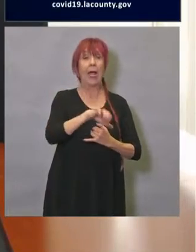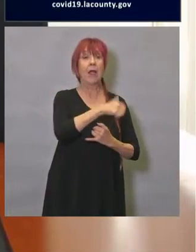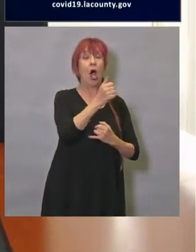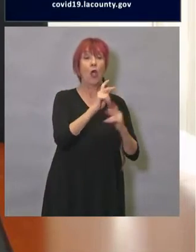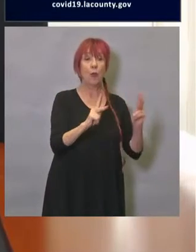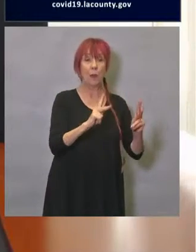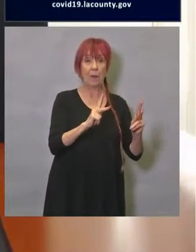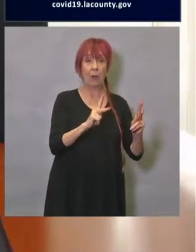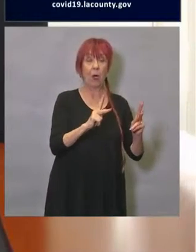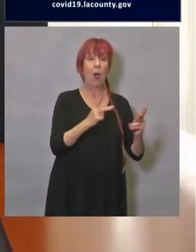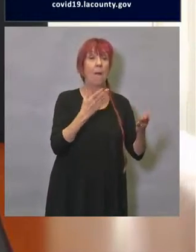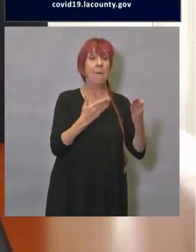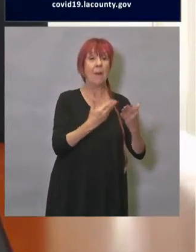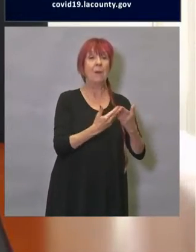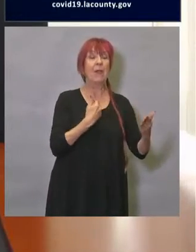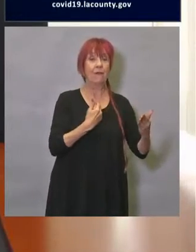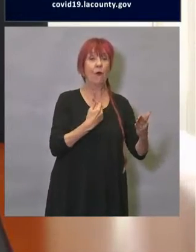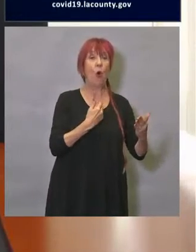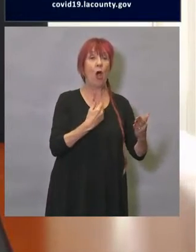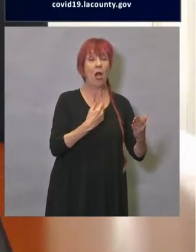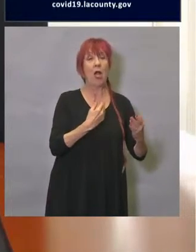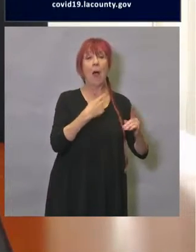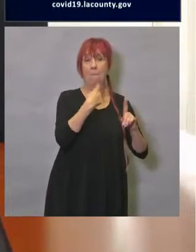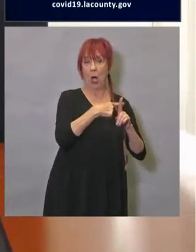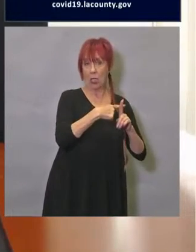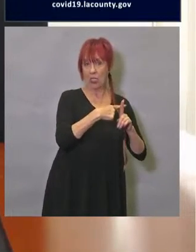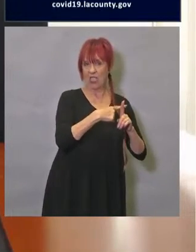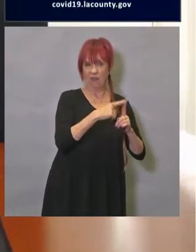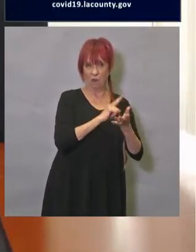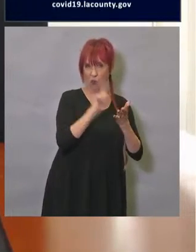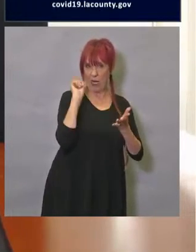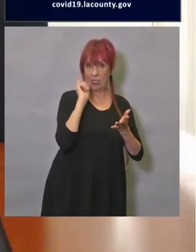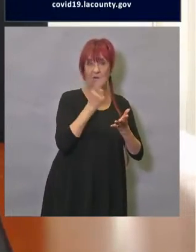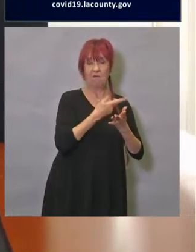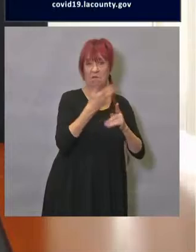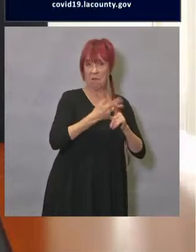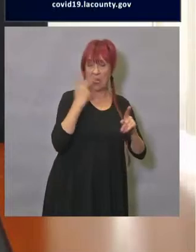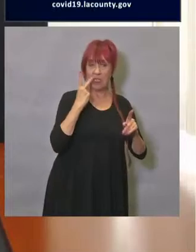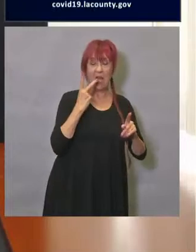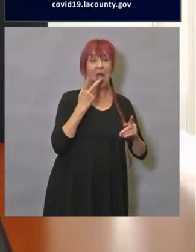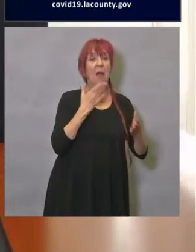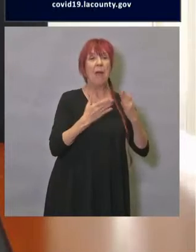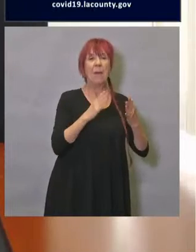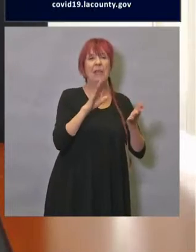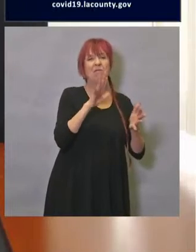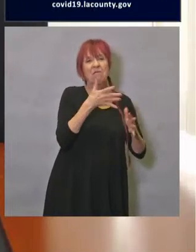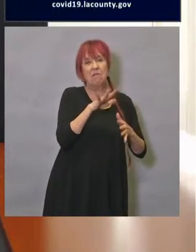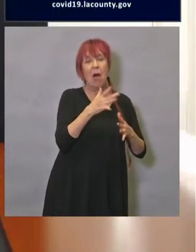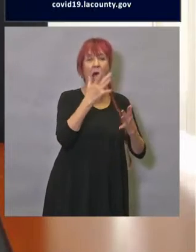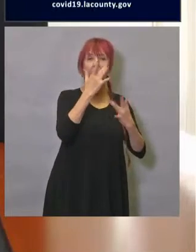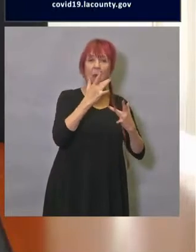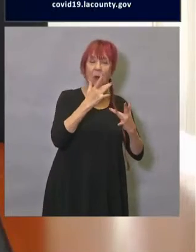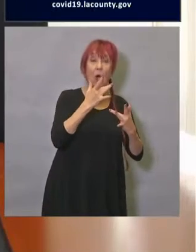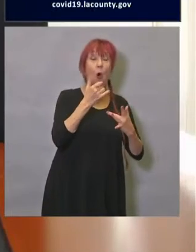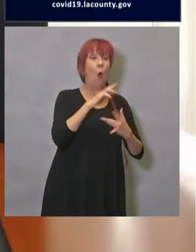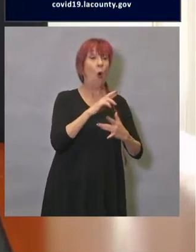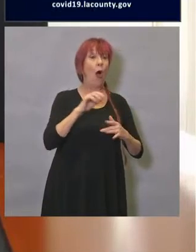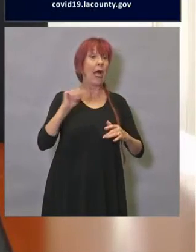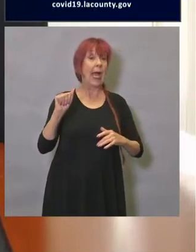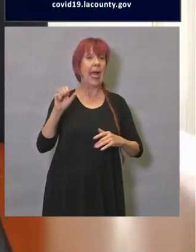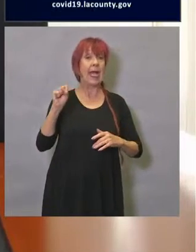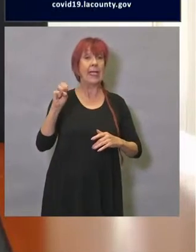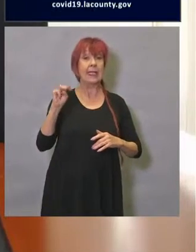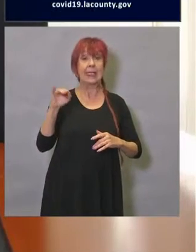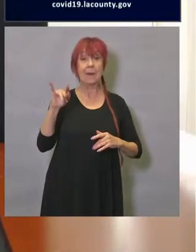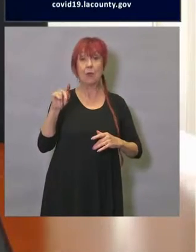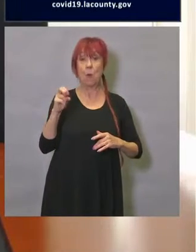had a prior infection weeks or months ago. They may have had a mild course of illness, or they might have had an asymptomatic course and did not know that they